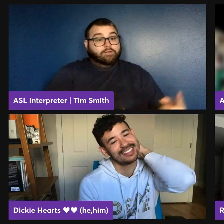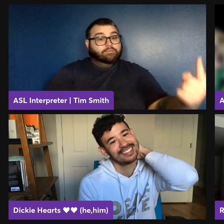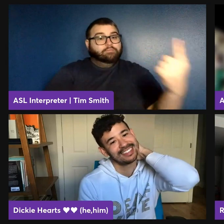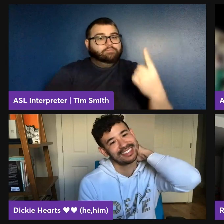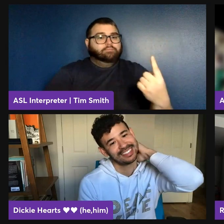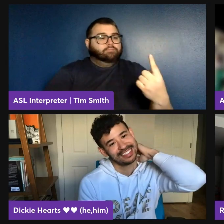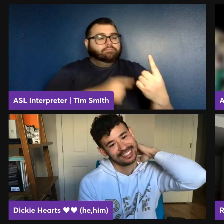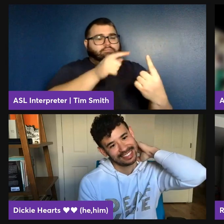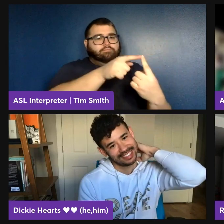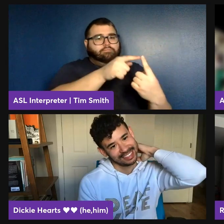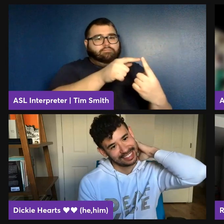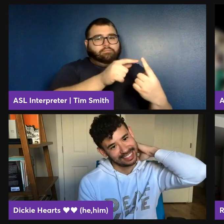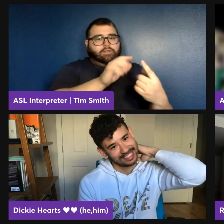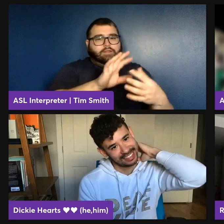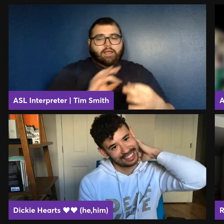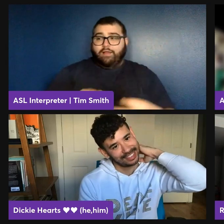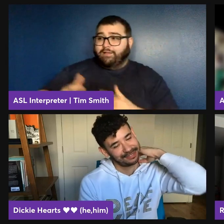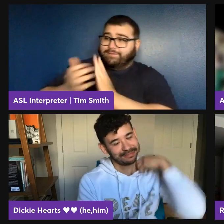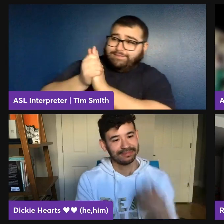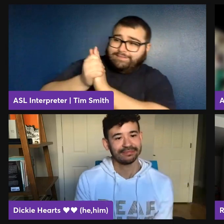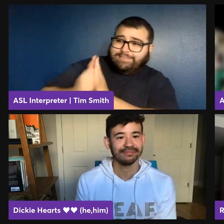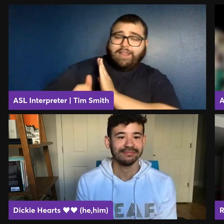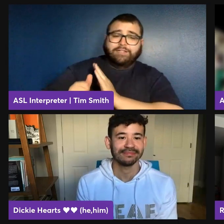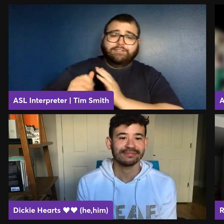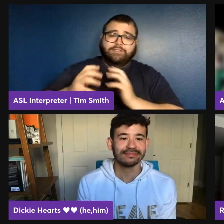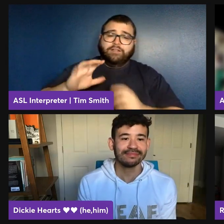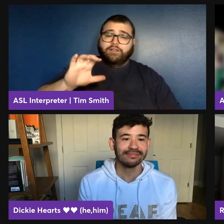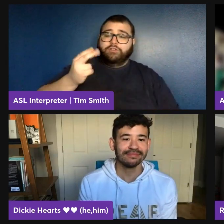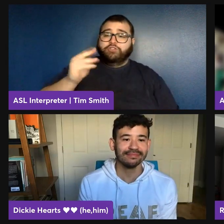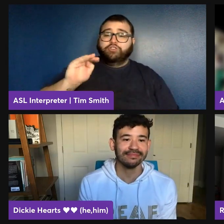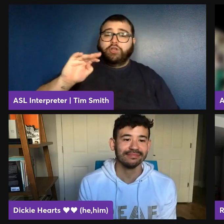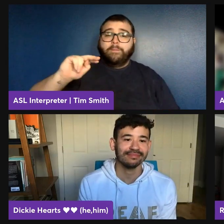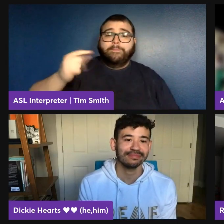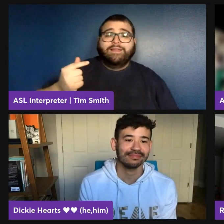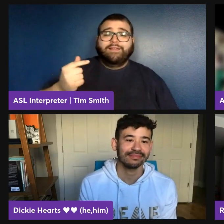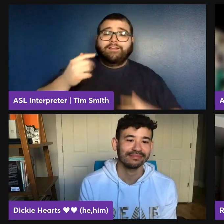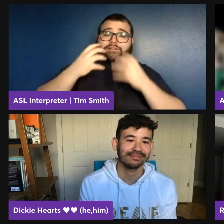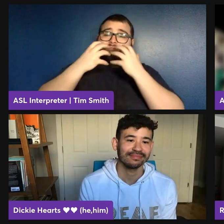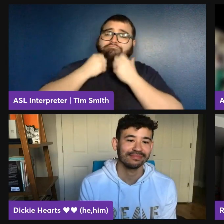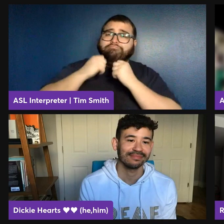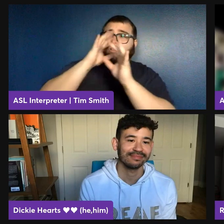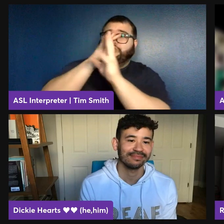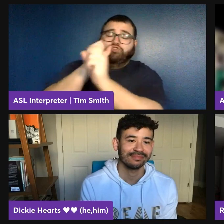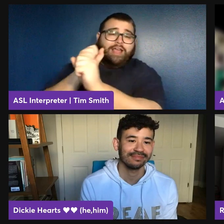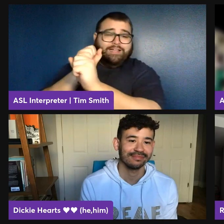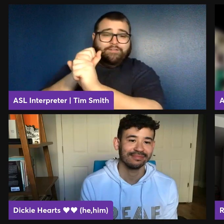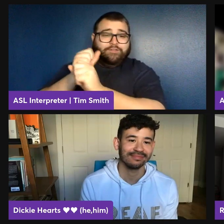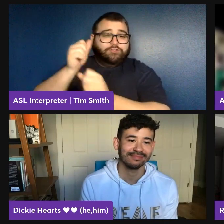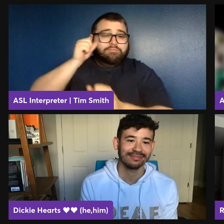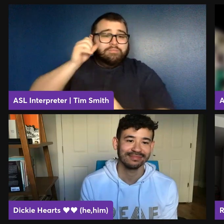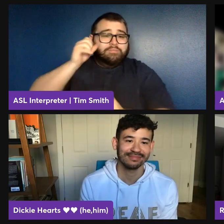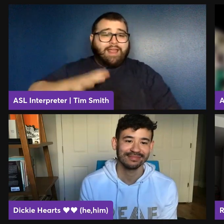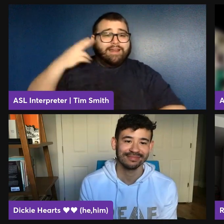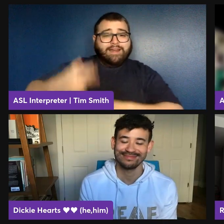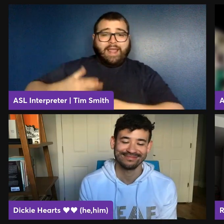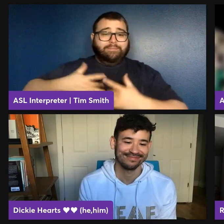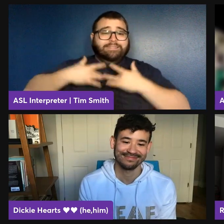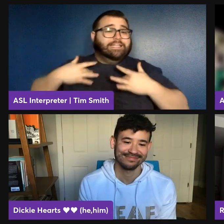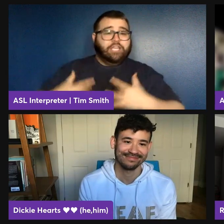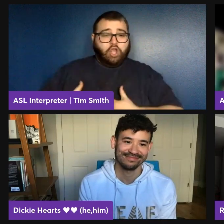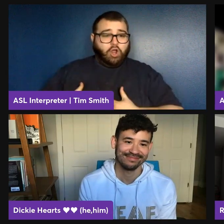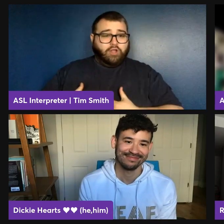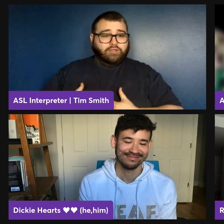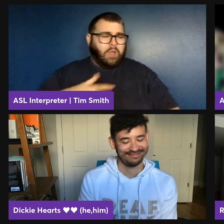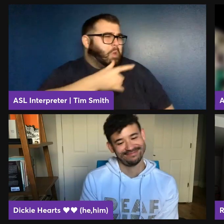very talented and charming and very attractive gentleman named Dickie Hearts. And I said, who is Dickie